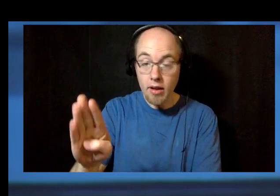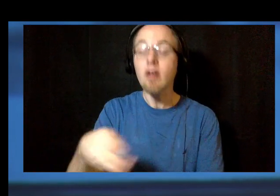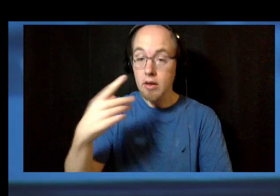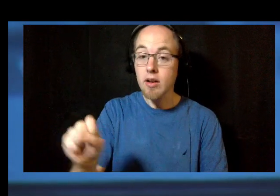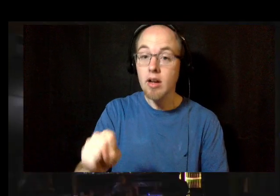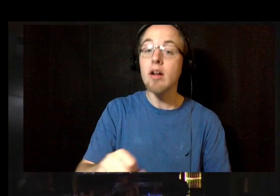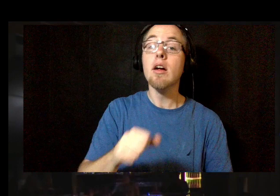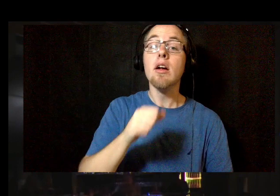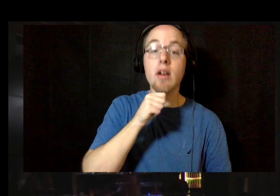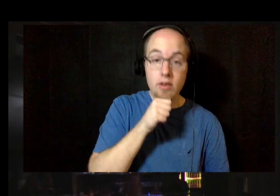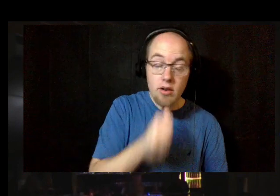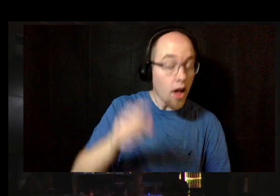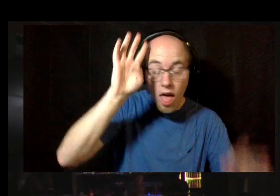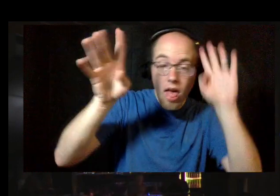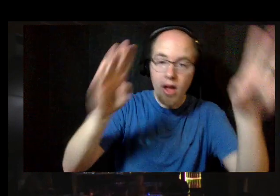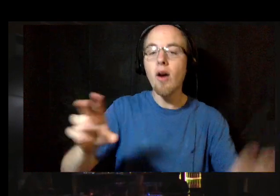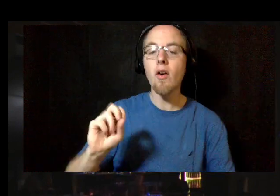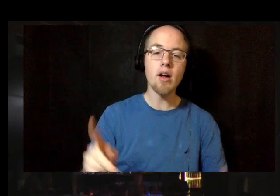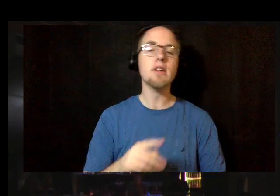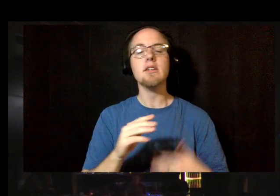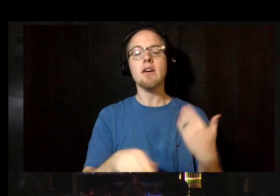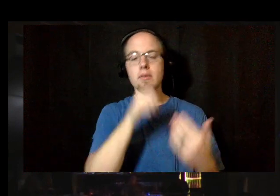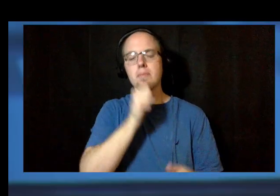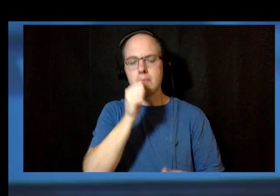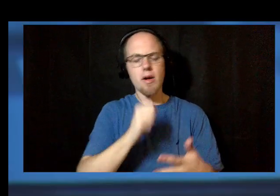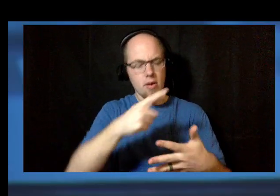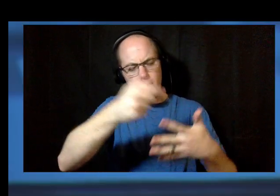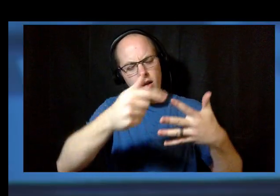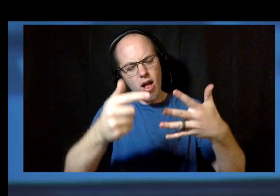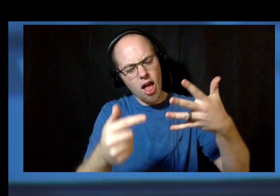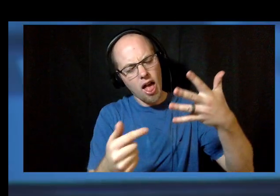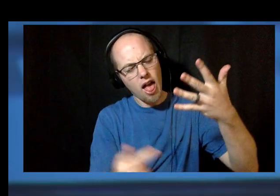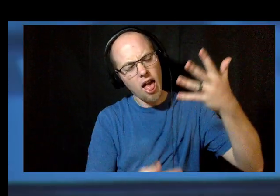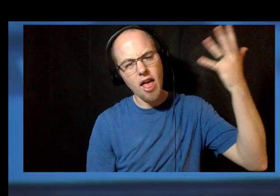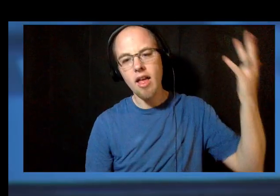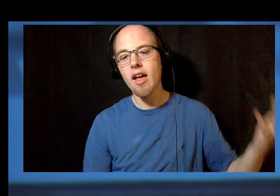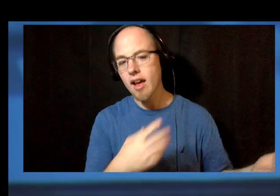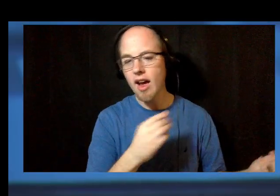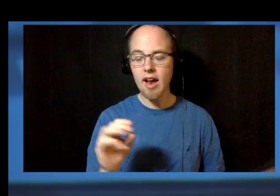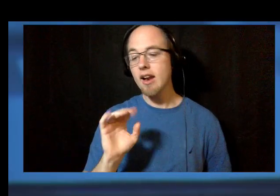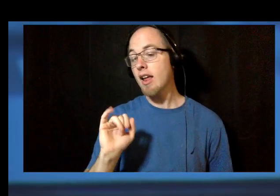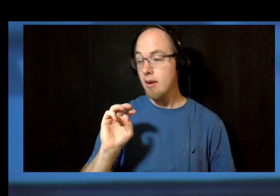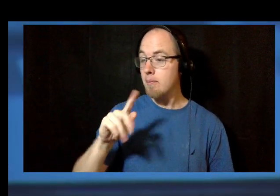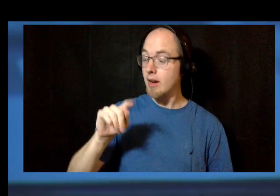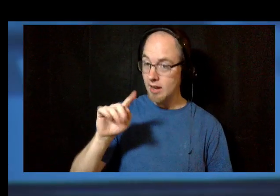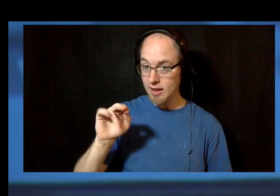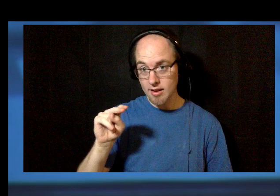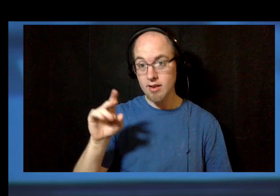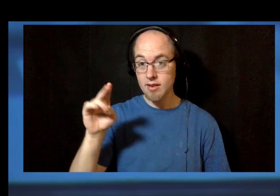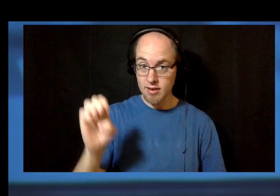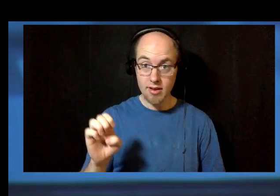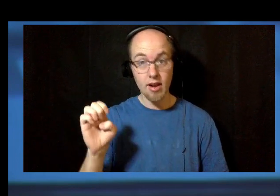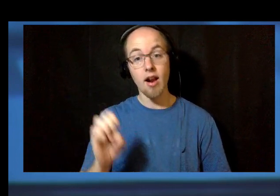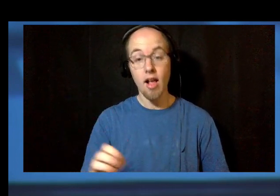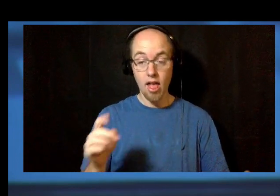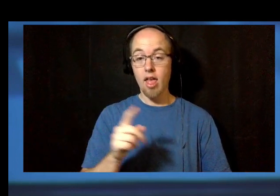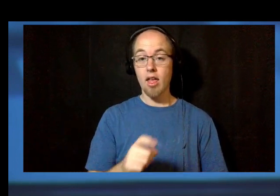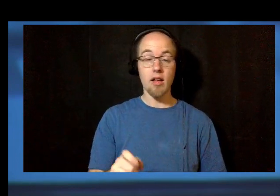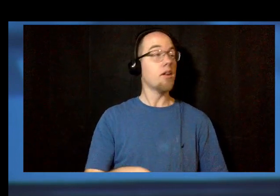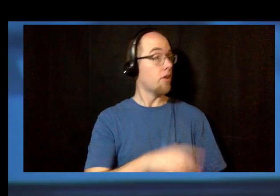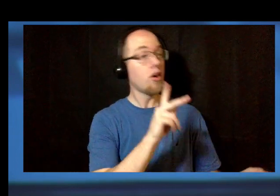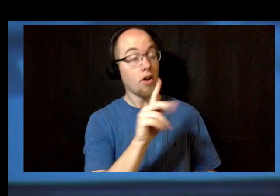from hepatitis, nephritis, hypertension, hemochromatosis, anemia, and impotence. Come on. Got committed, received way too